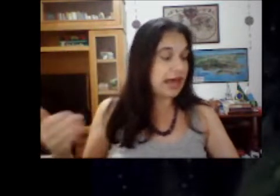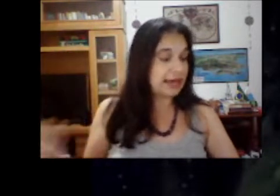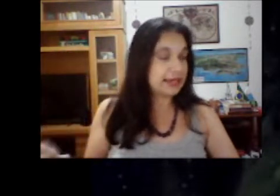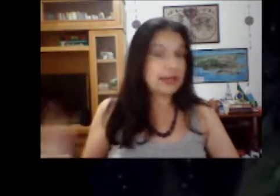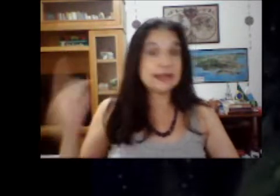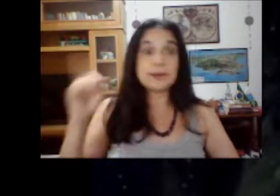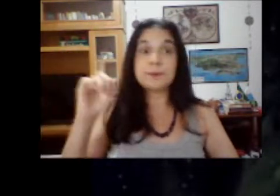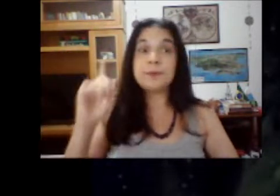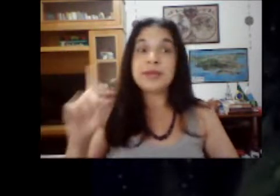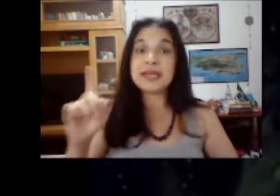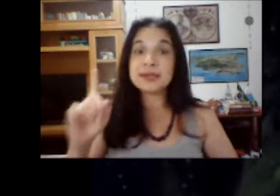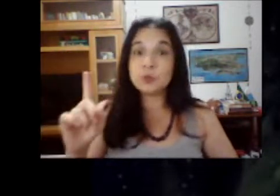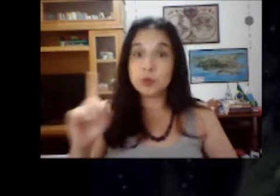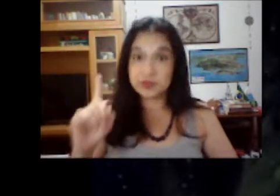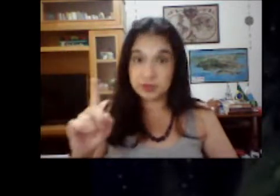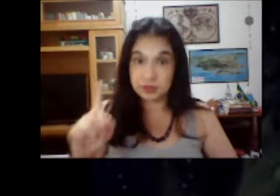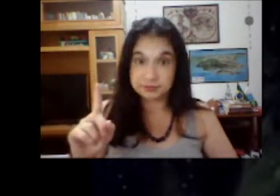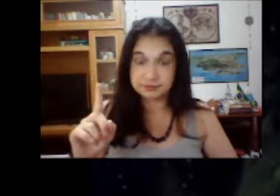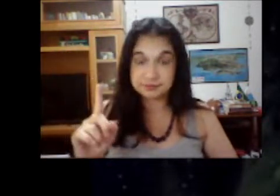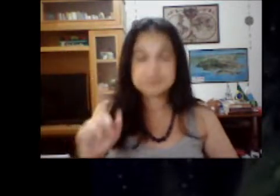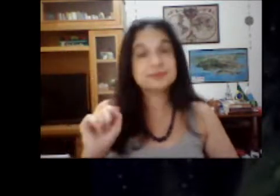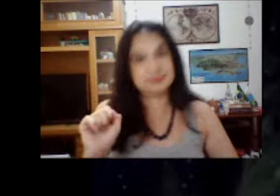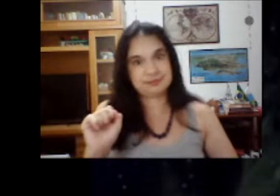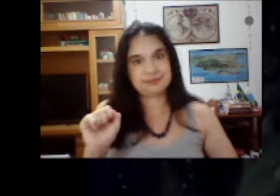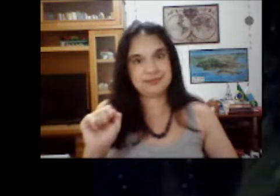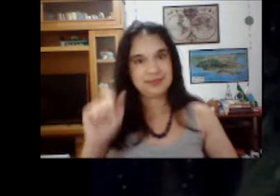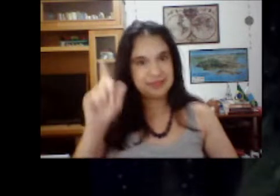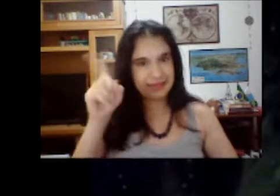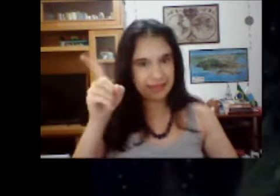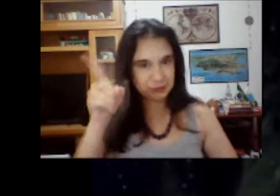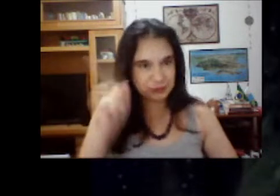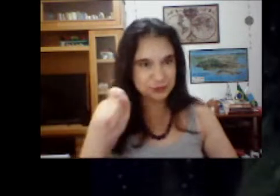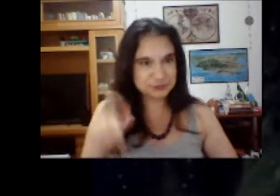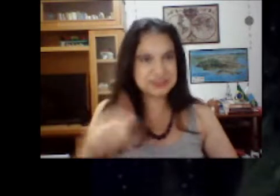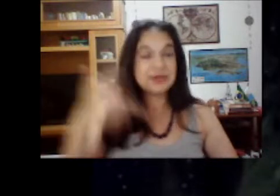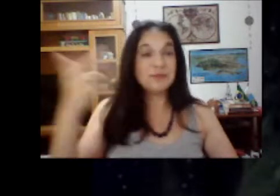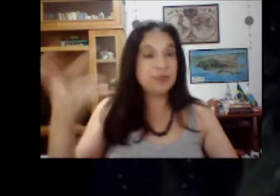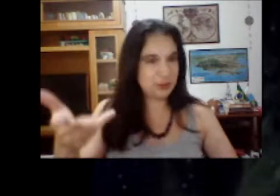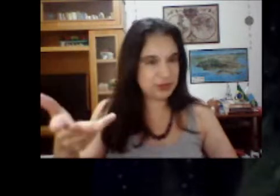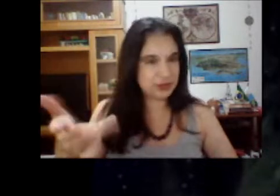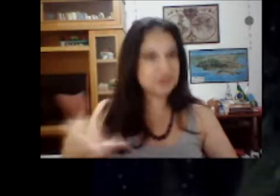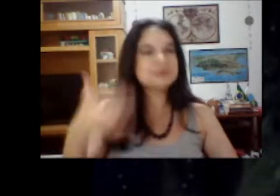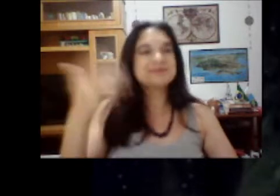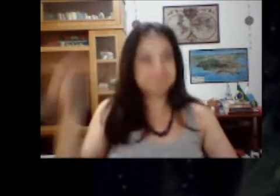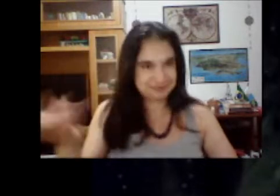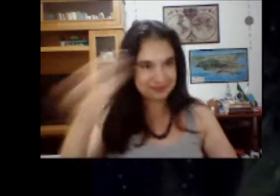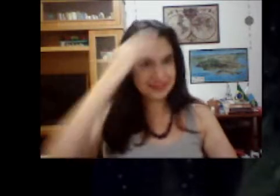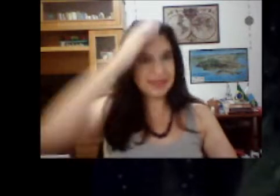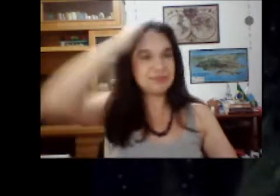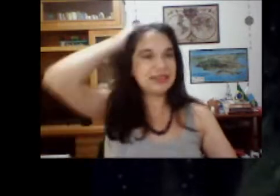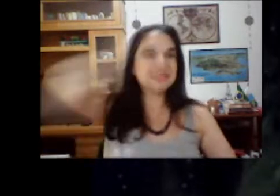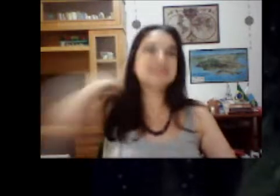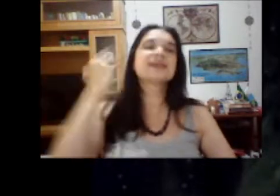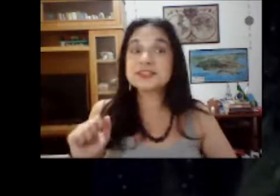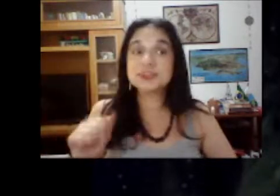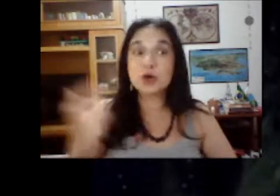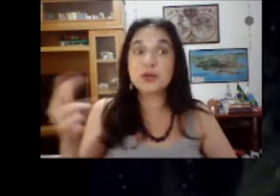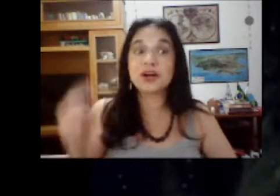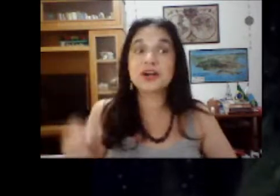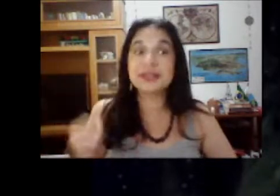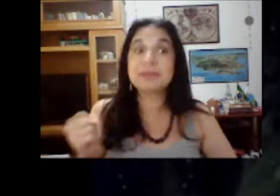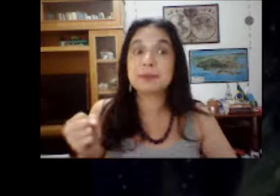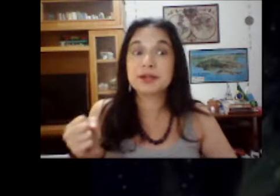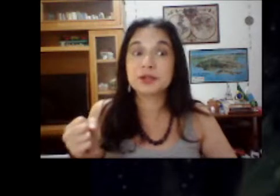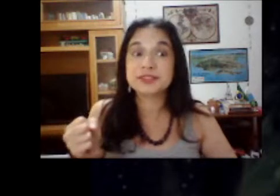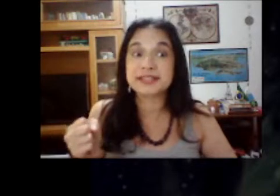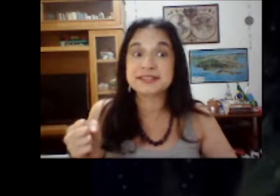until I can be with her. Catch my drift? Be with her? He means knowing